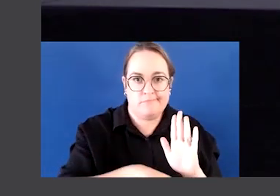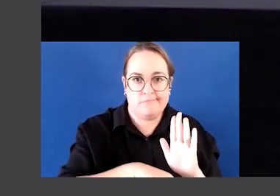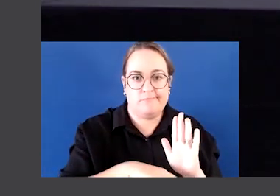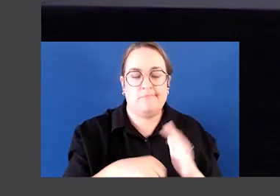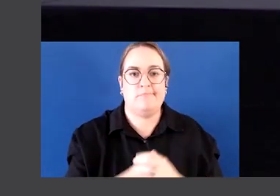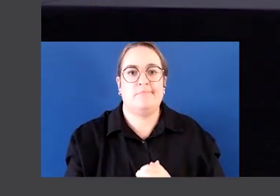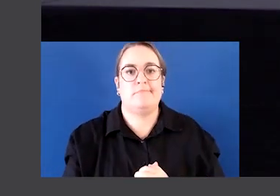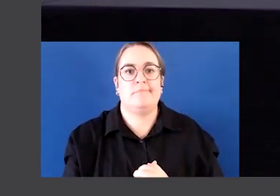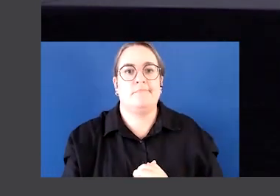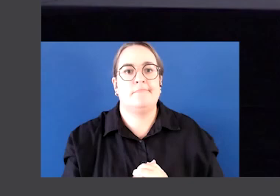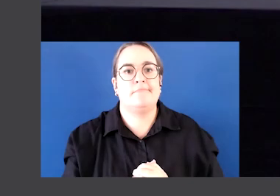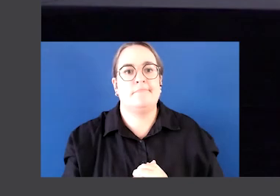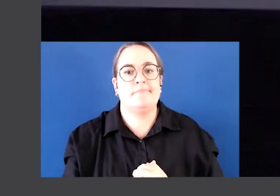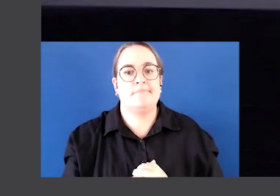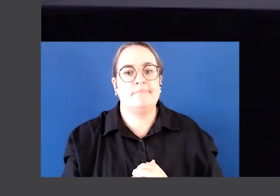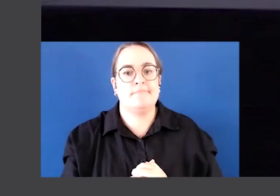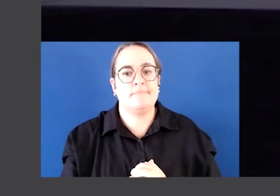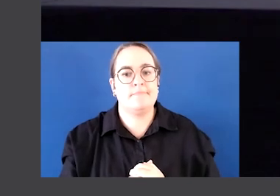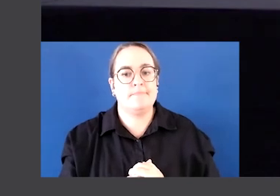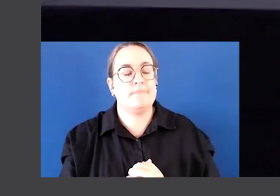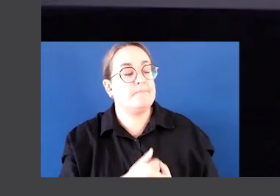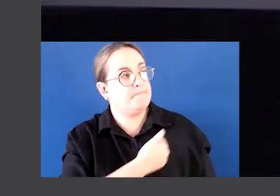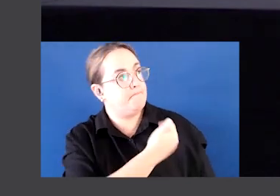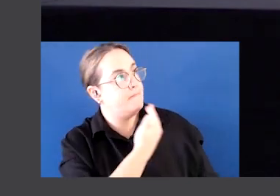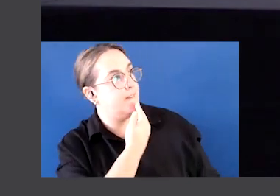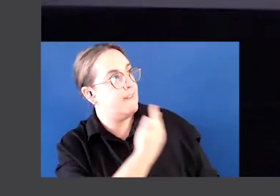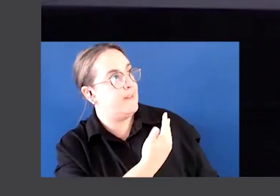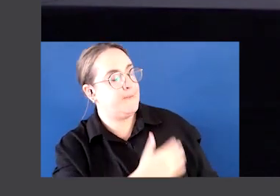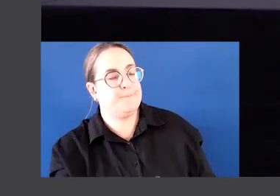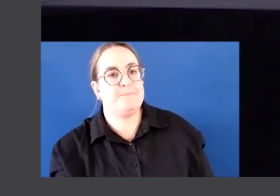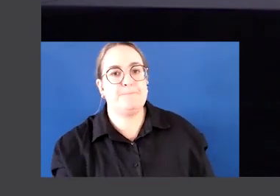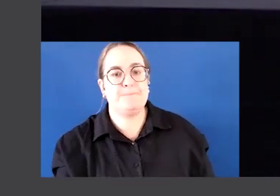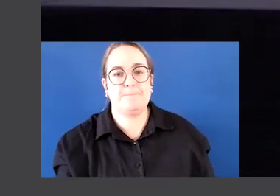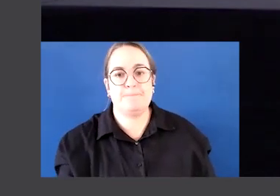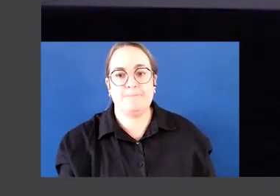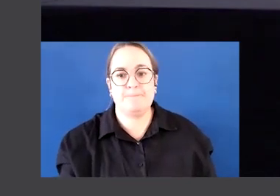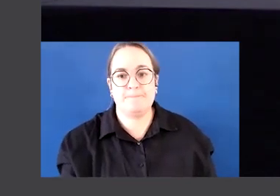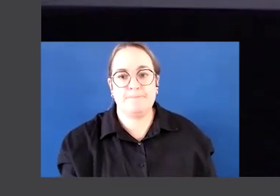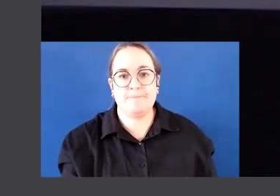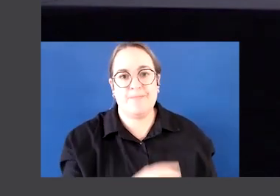expectations in relation to how integrity is managed. Thank you.